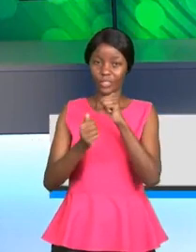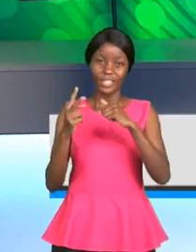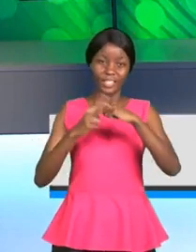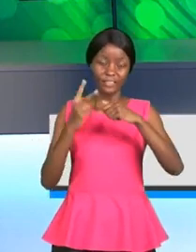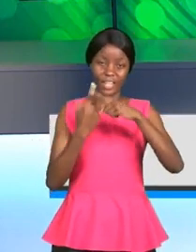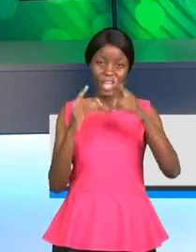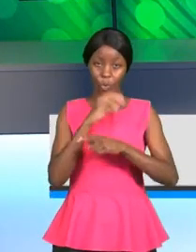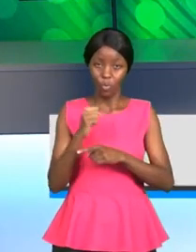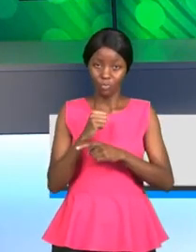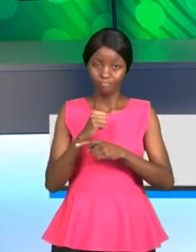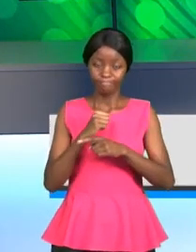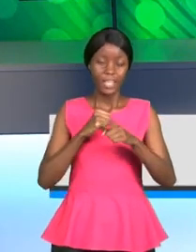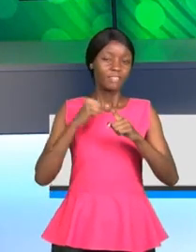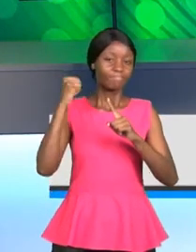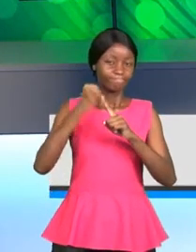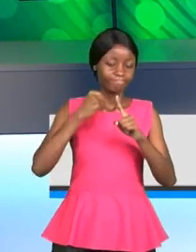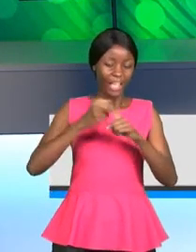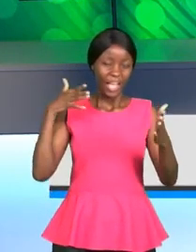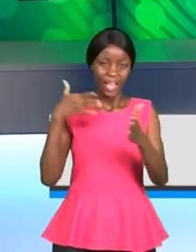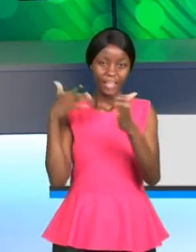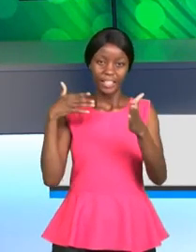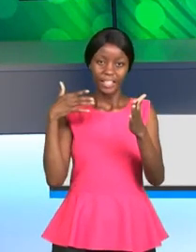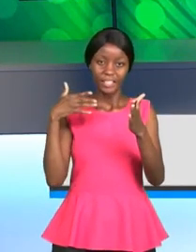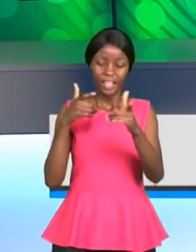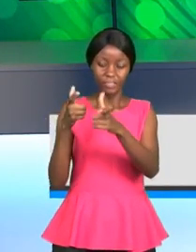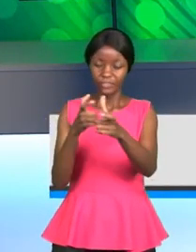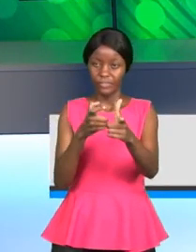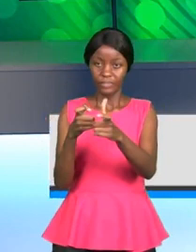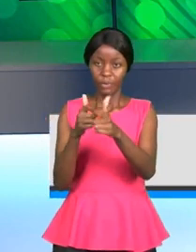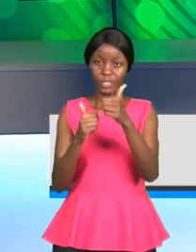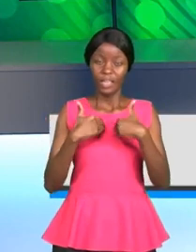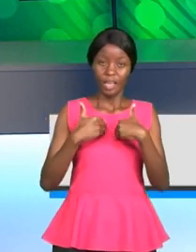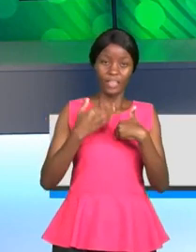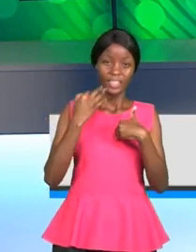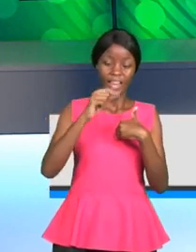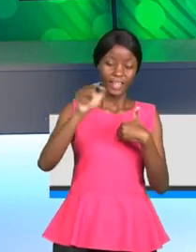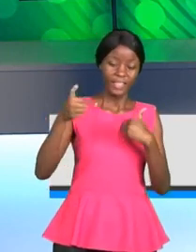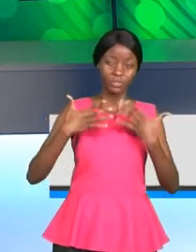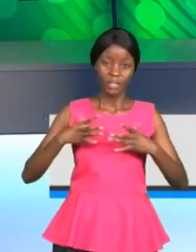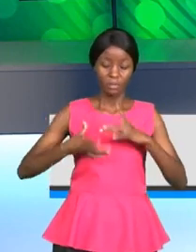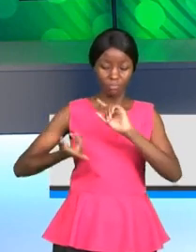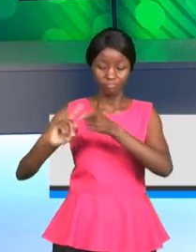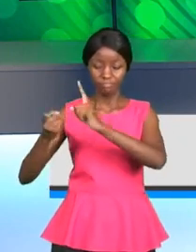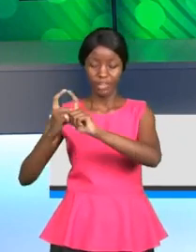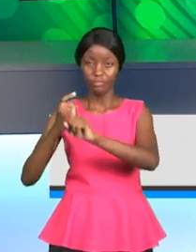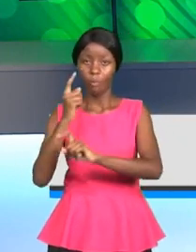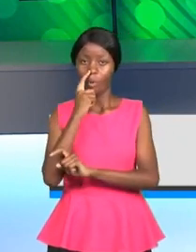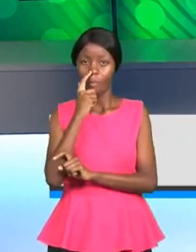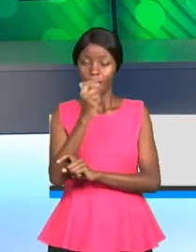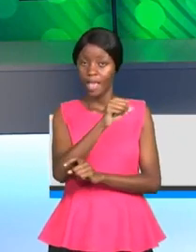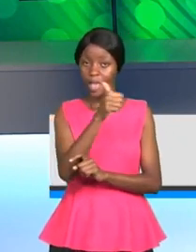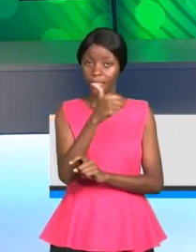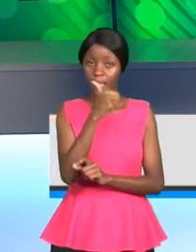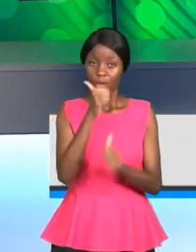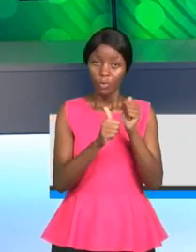struggle with jihadism, which has forced an estimated 300,000 people to flee their homes. Among them